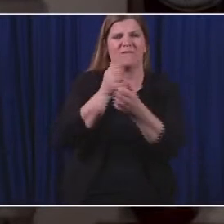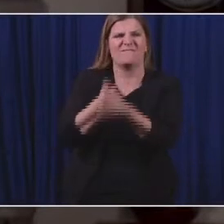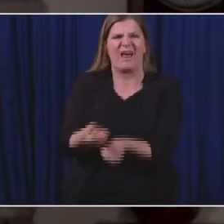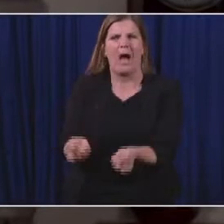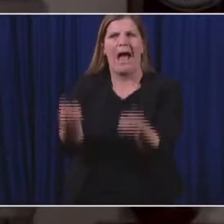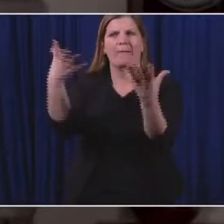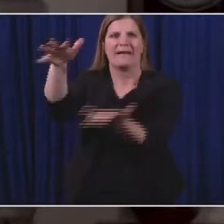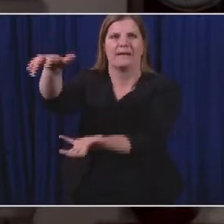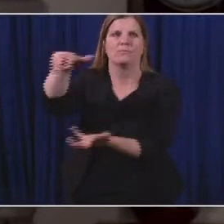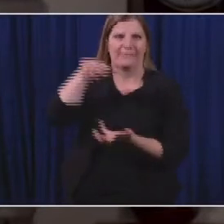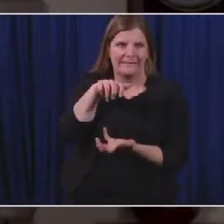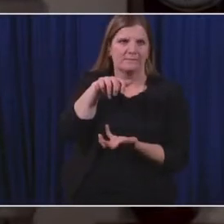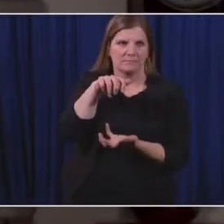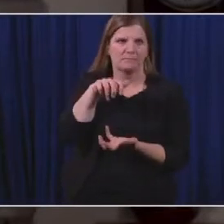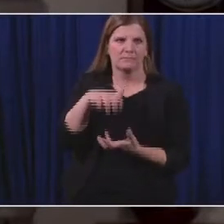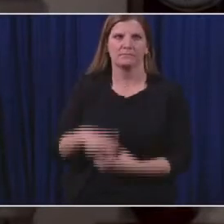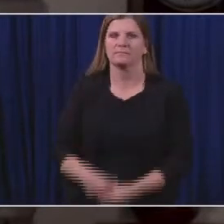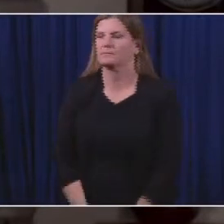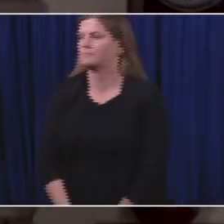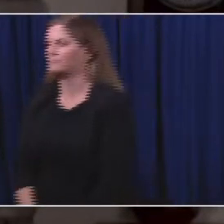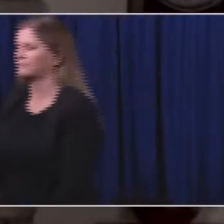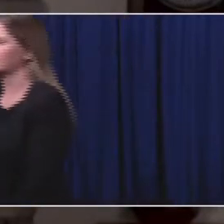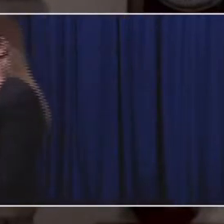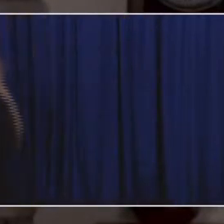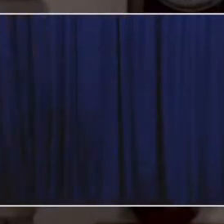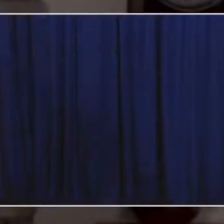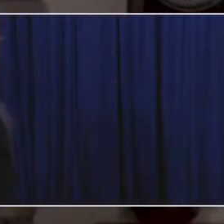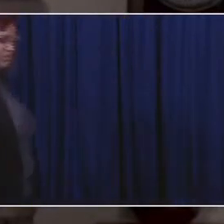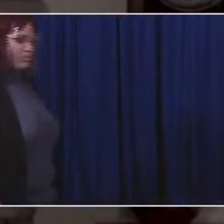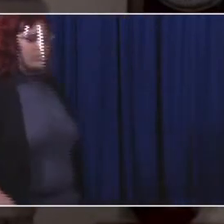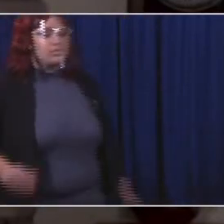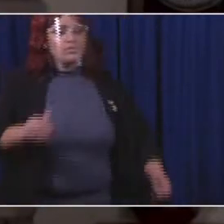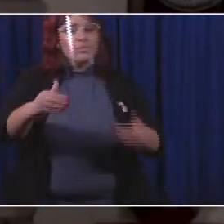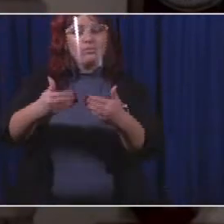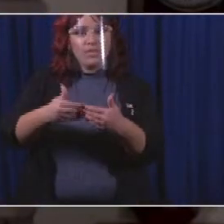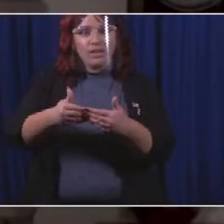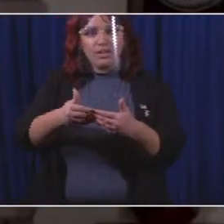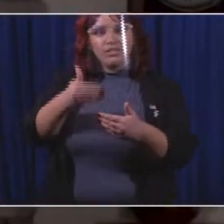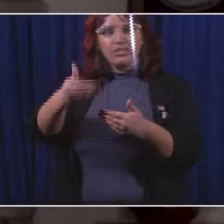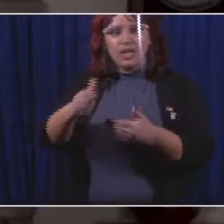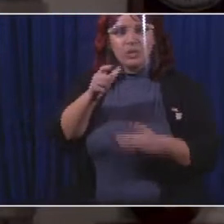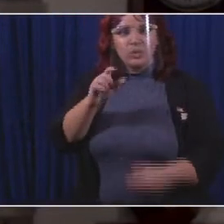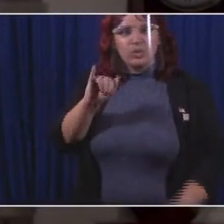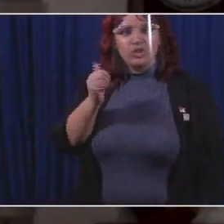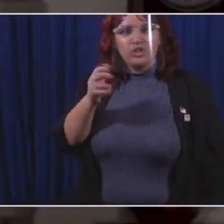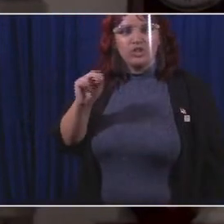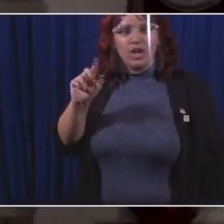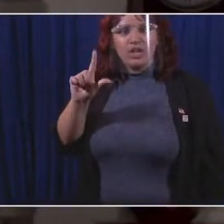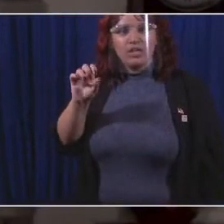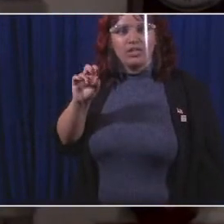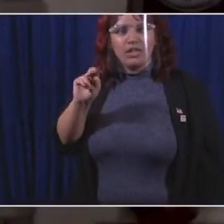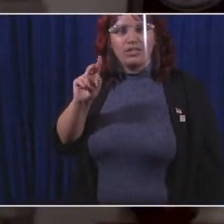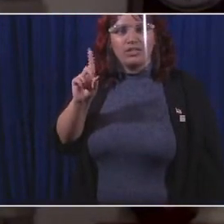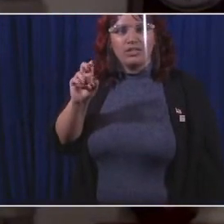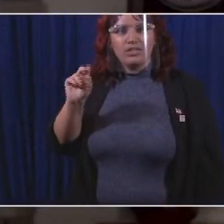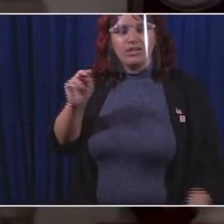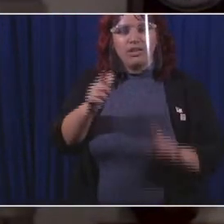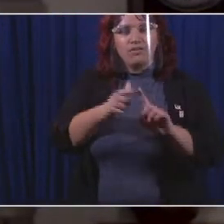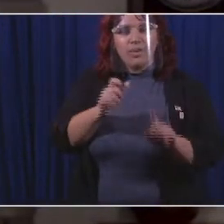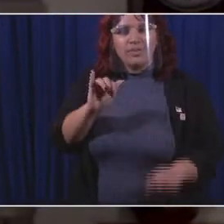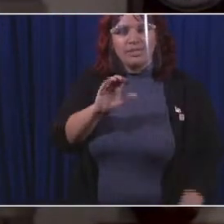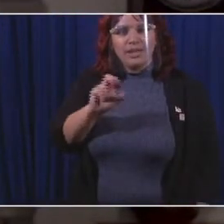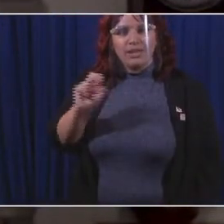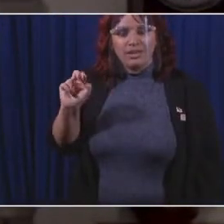Next question is from John London at WLWT in Cincinnati. John. Yeah. Hi, Governor. I don't know if you can provide